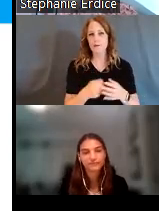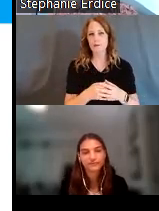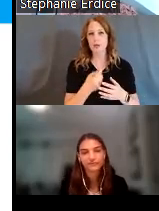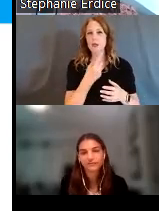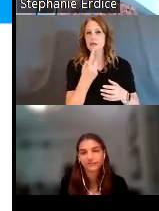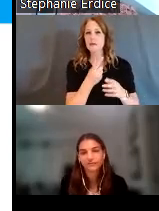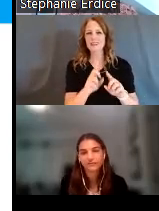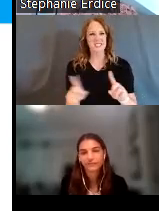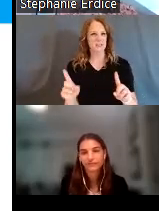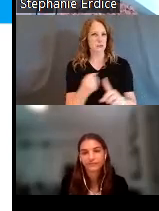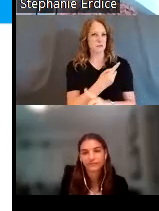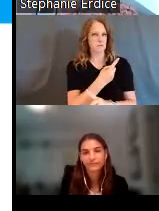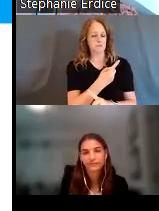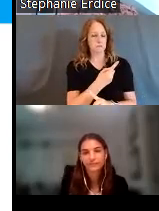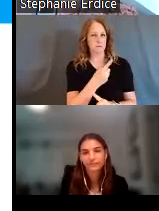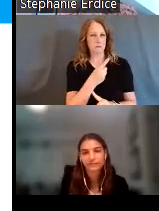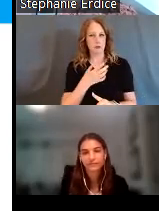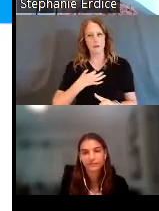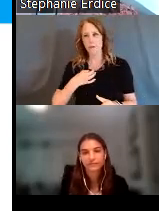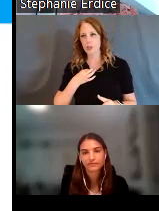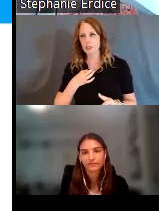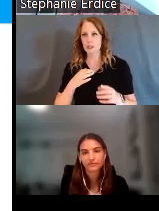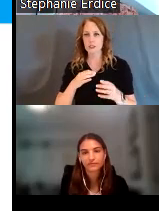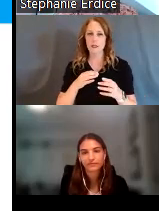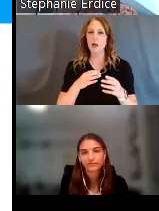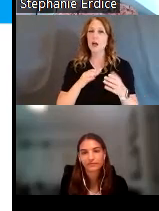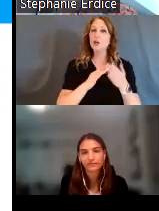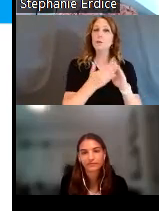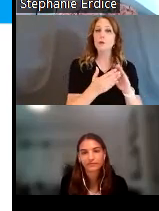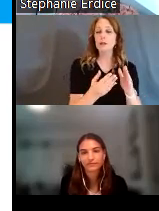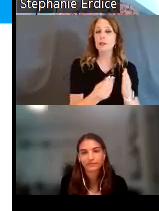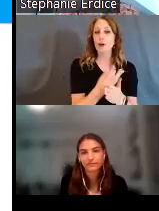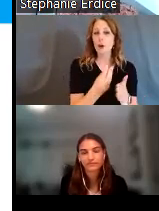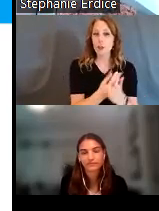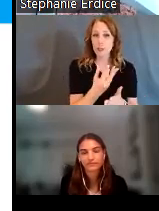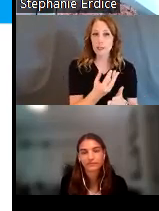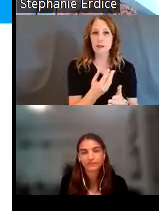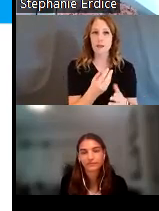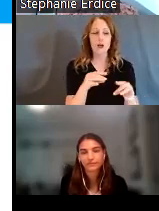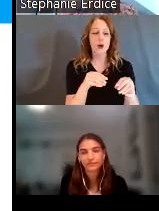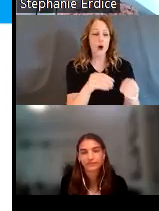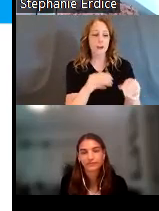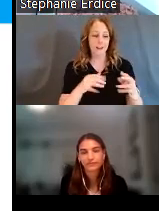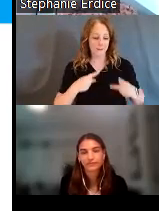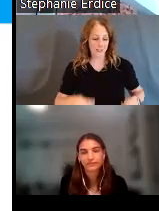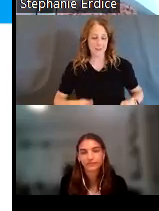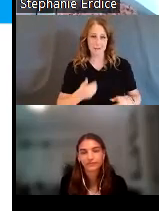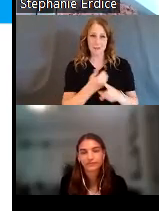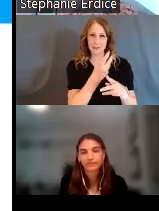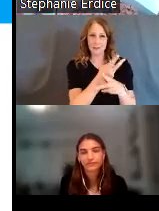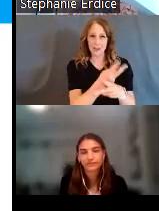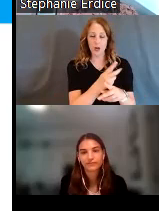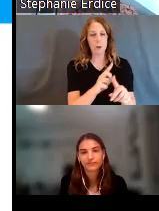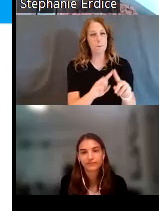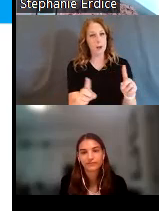is different than, volunteering at a community garden. Someone talked about gardening as physical self-care,